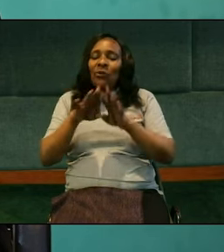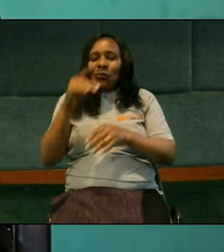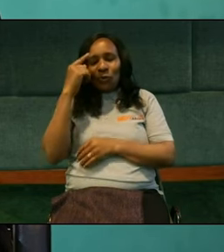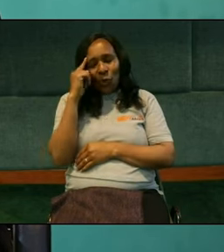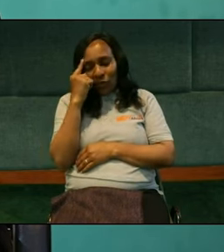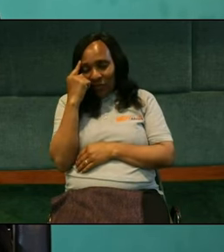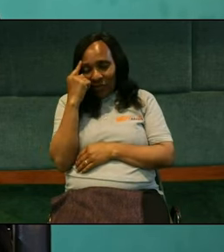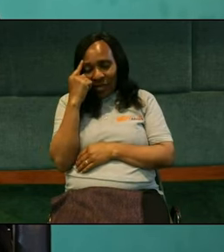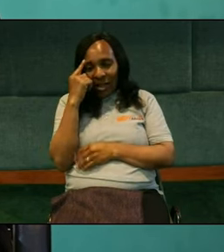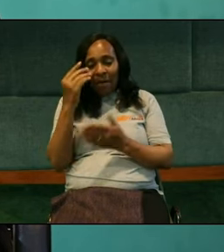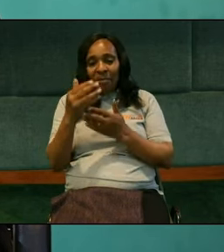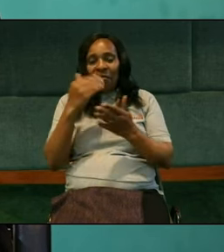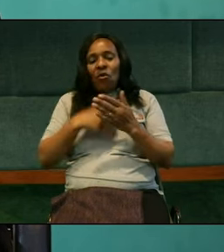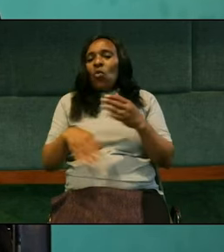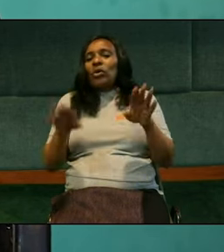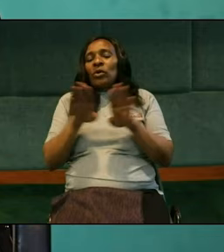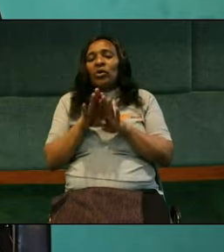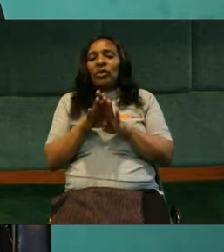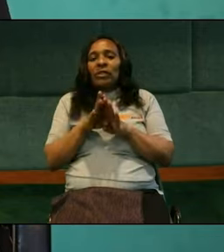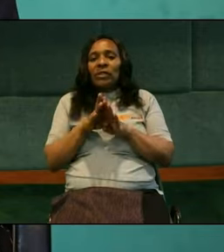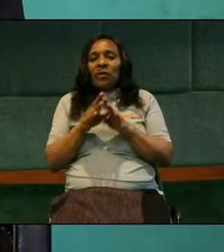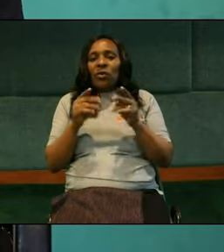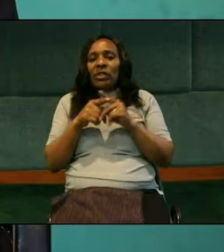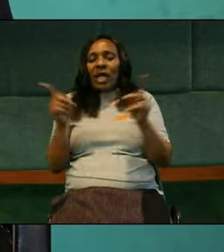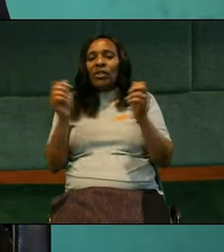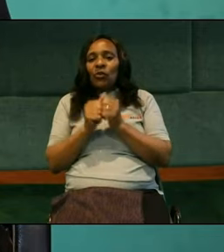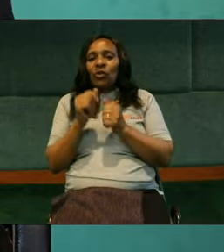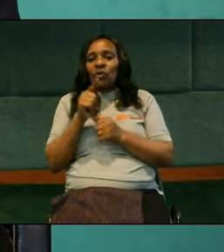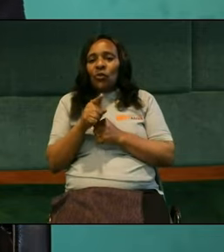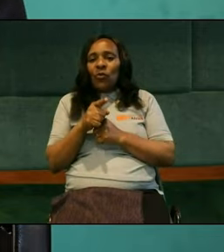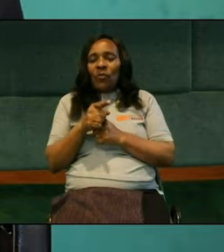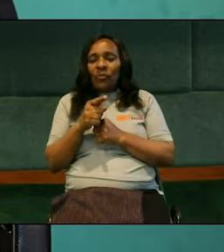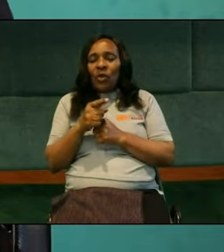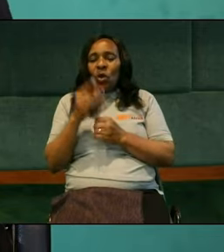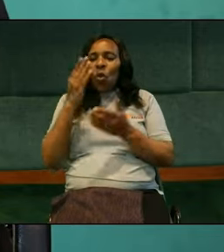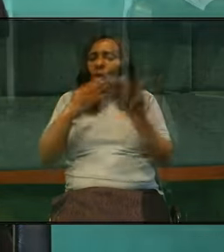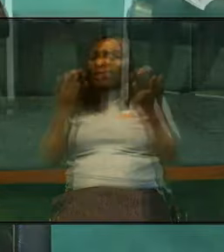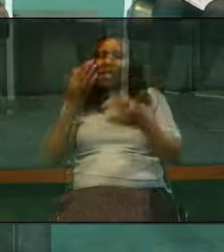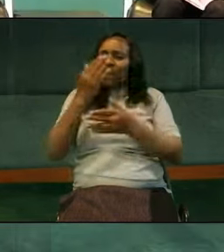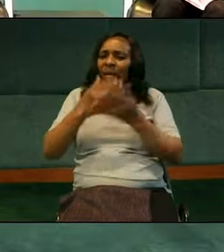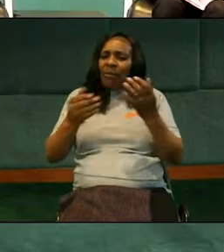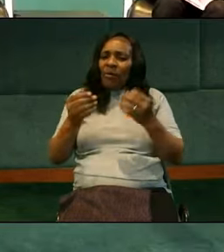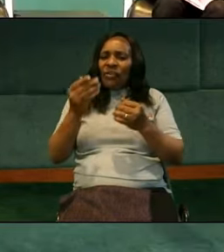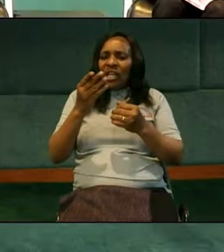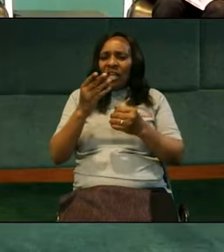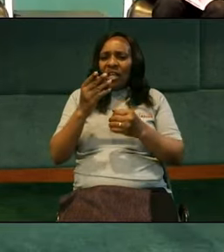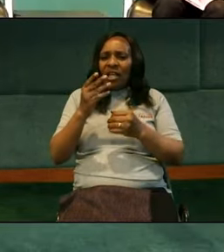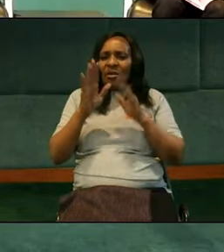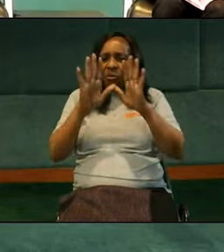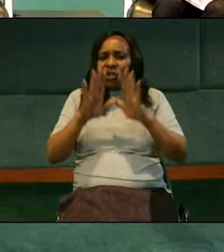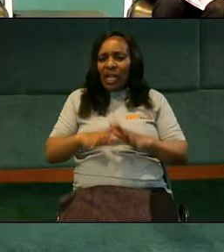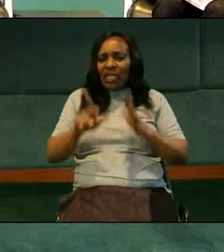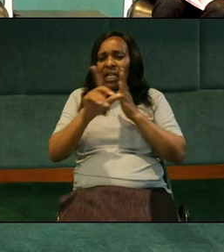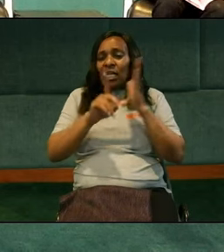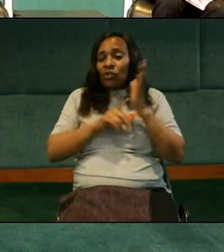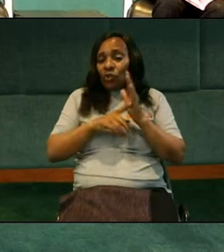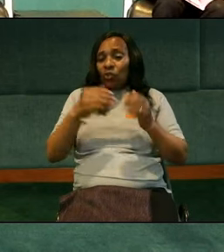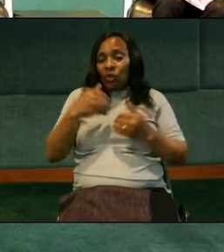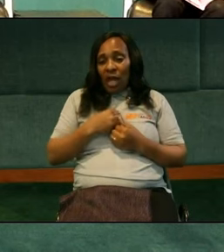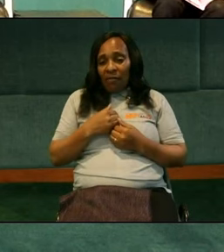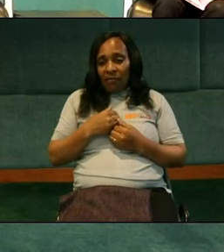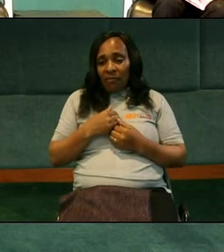thoughts before we wrap it up. So we can start with you, Finley. What are some of the key lessons and takeaways you have from this